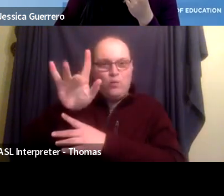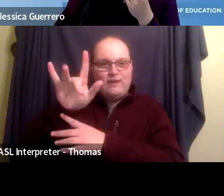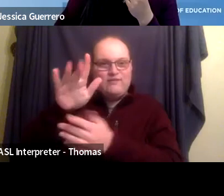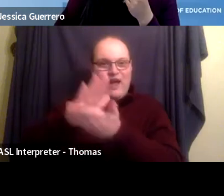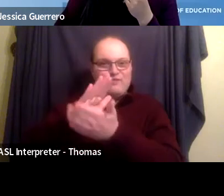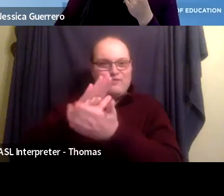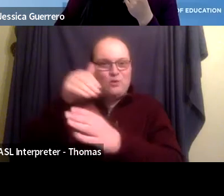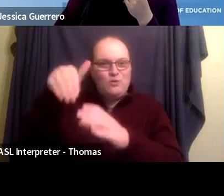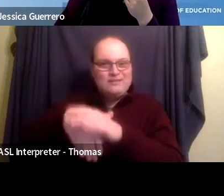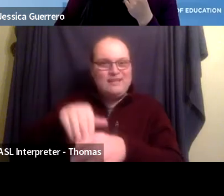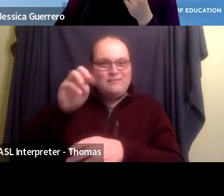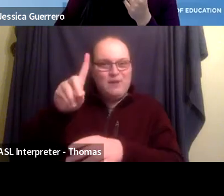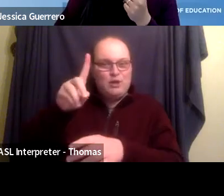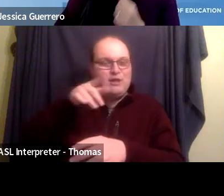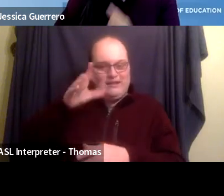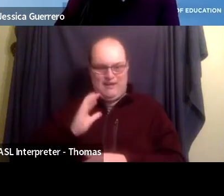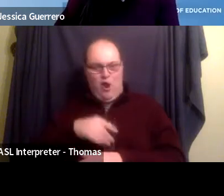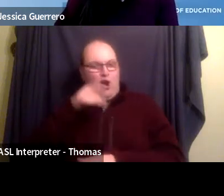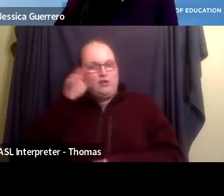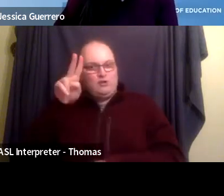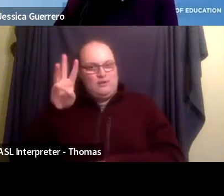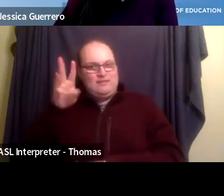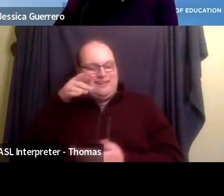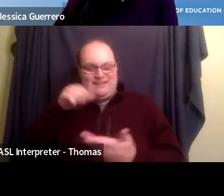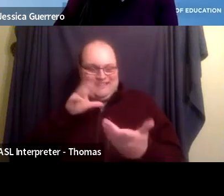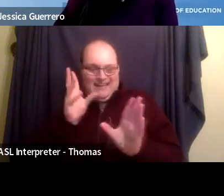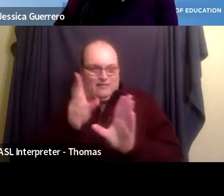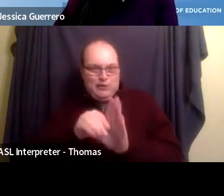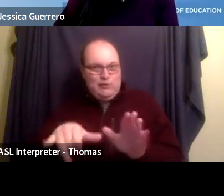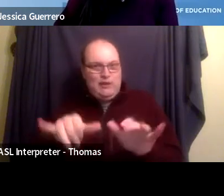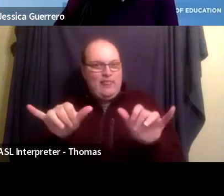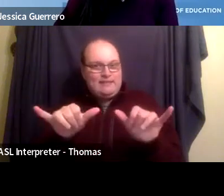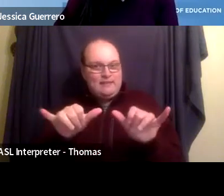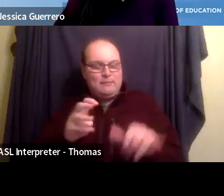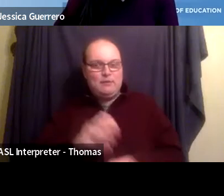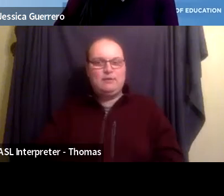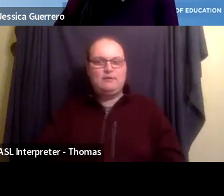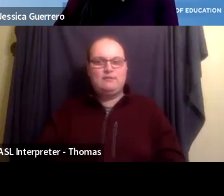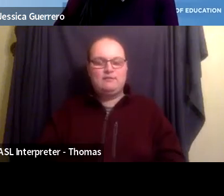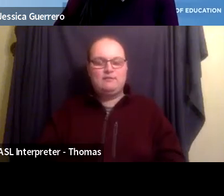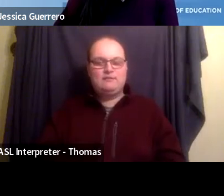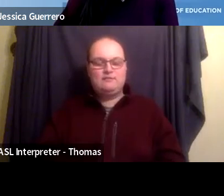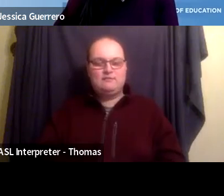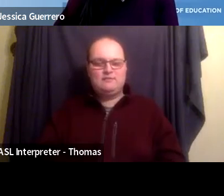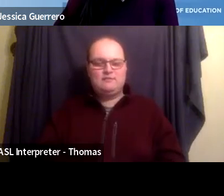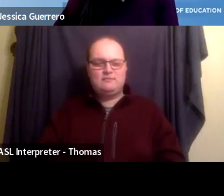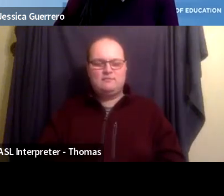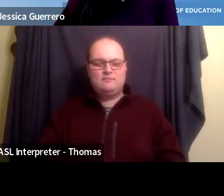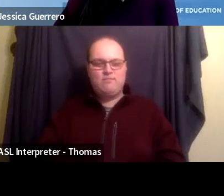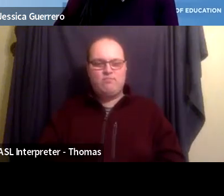any solutions, it's not move the kids from Arbory